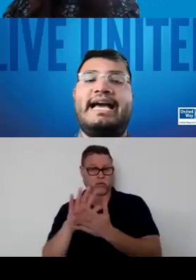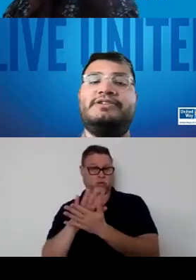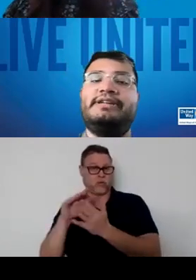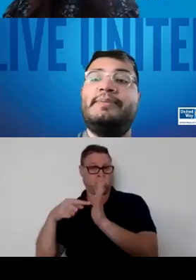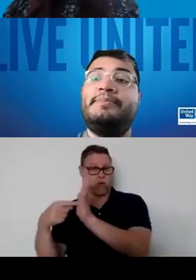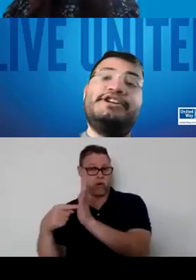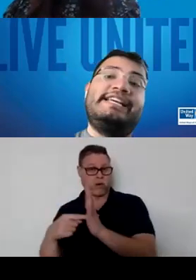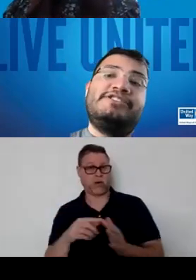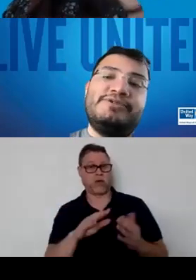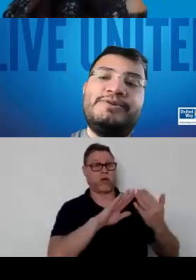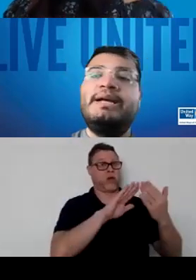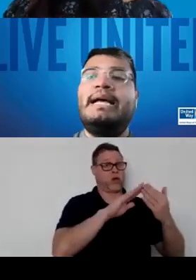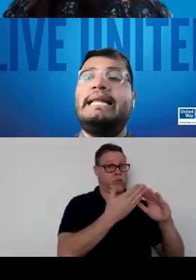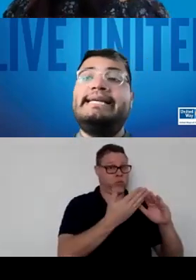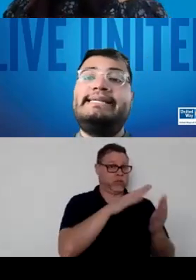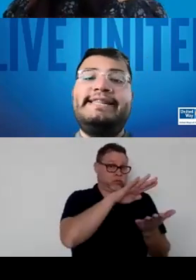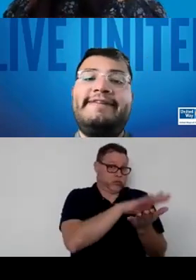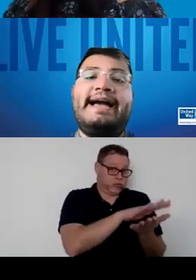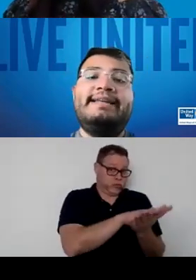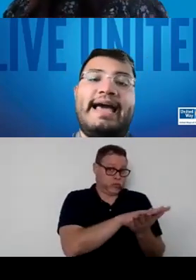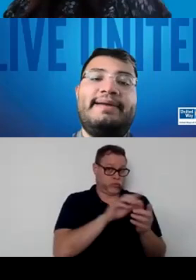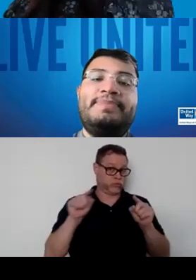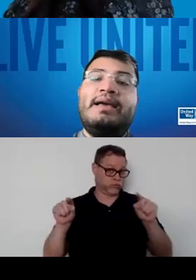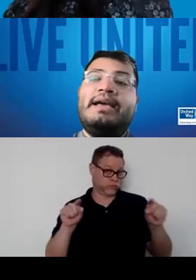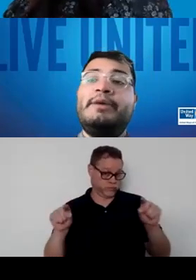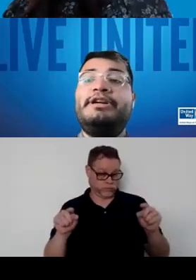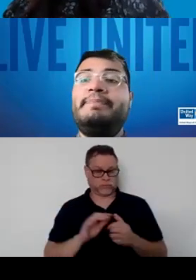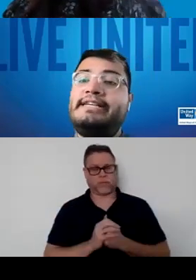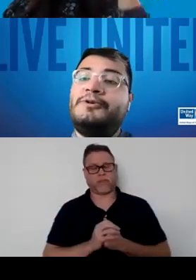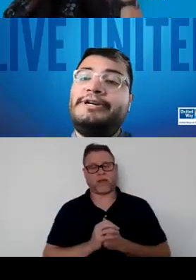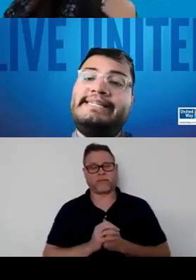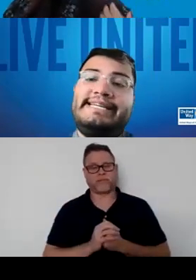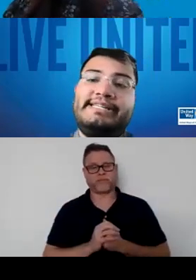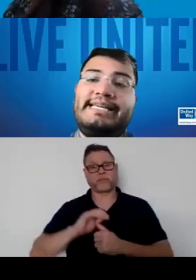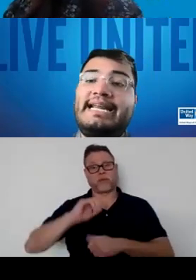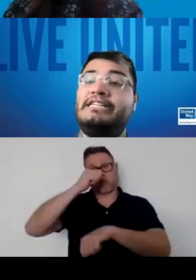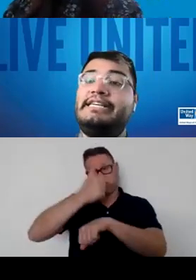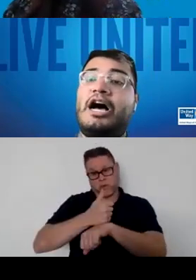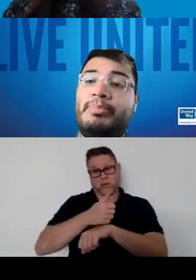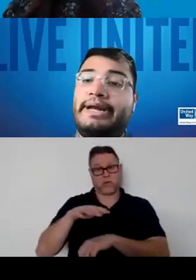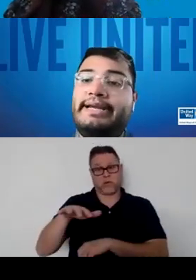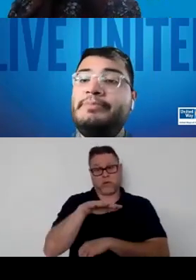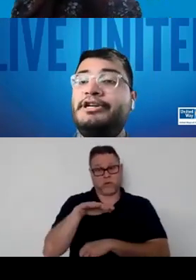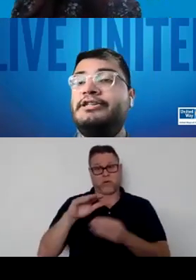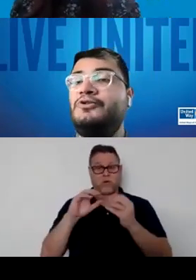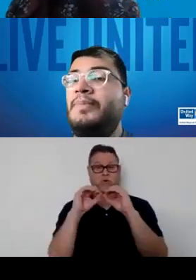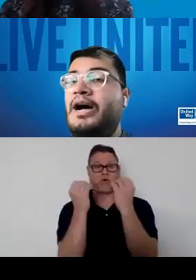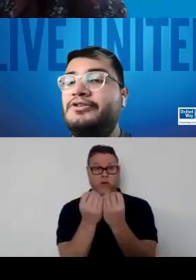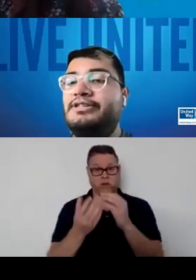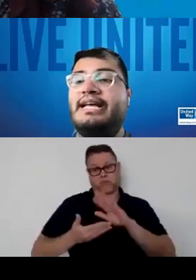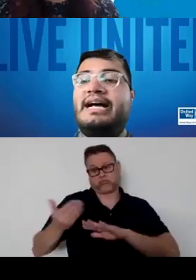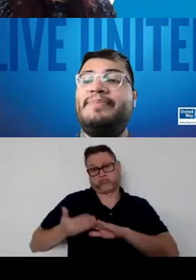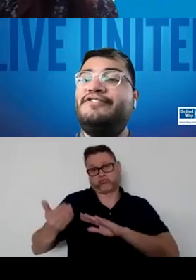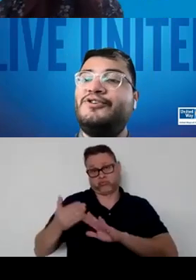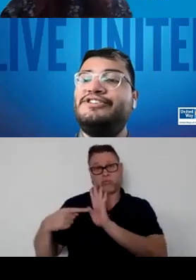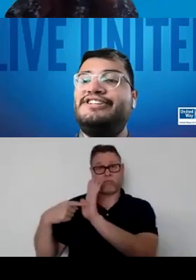and the actual community school lies in the fact that community-based organizations can actually operate community school